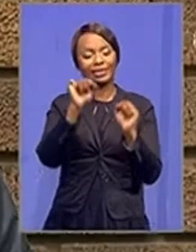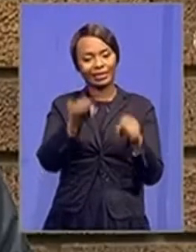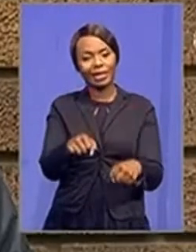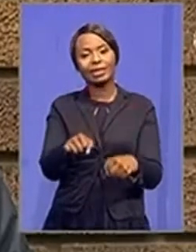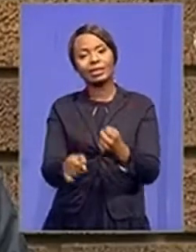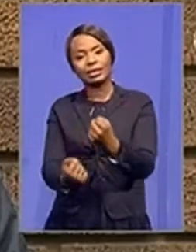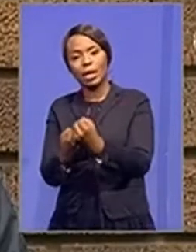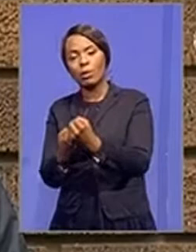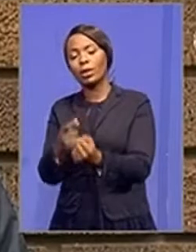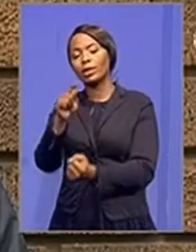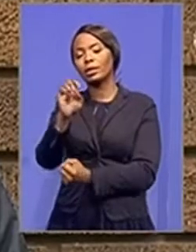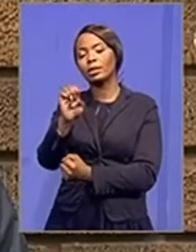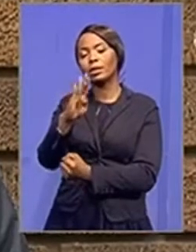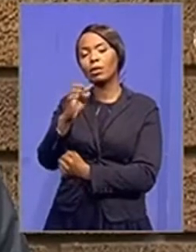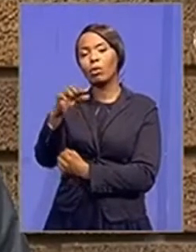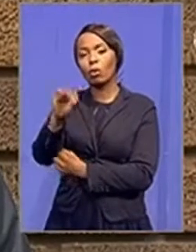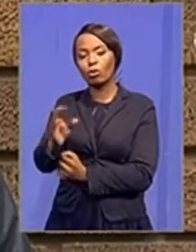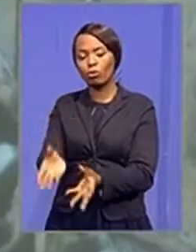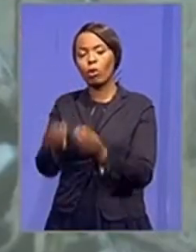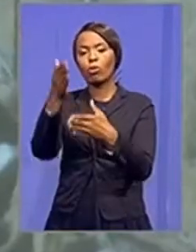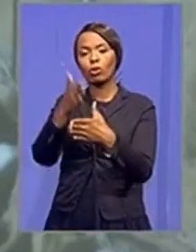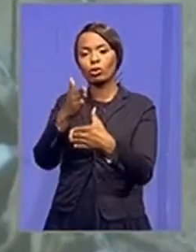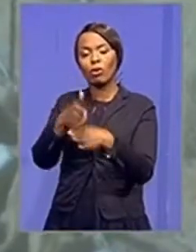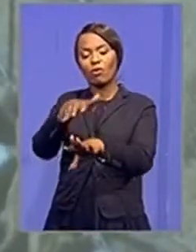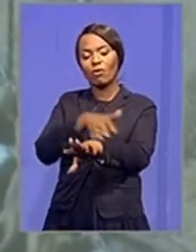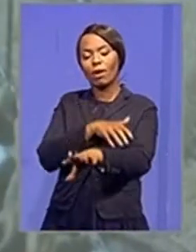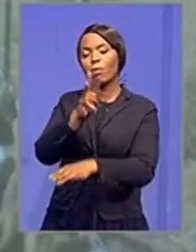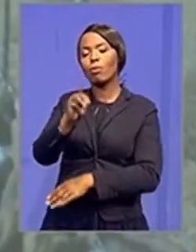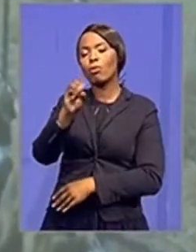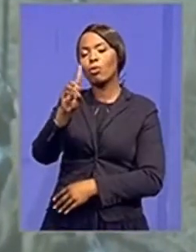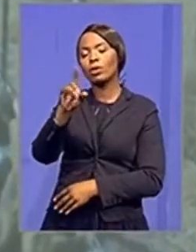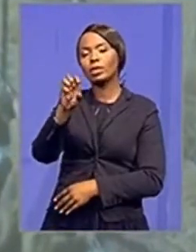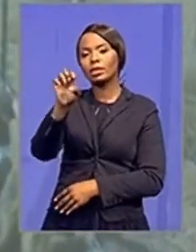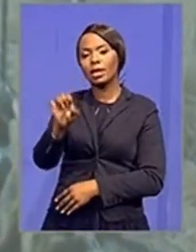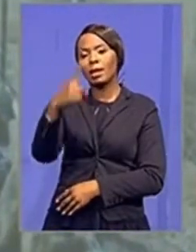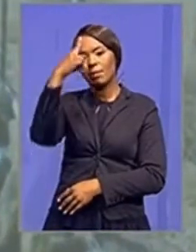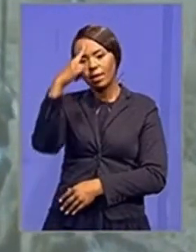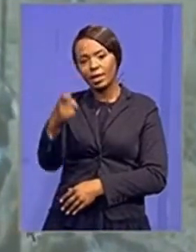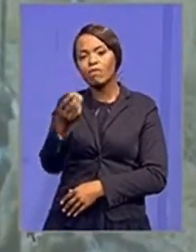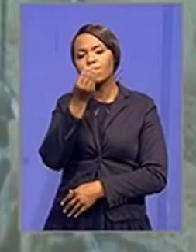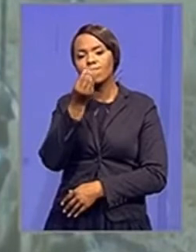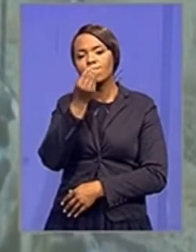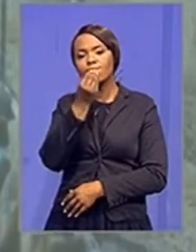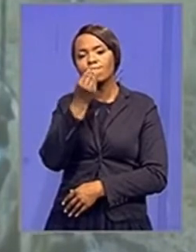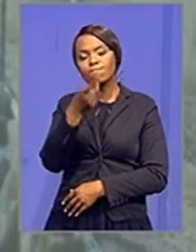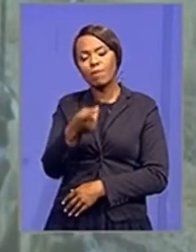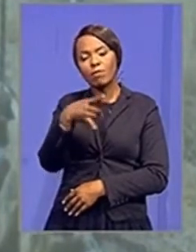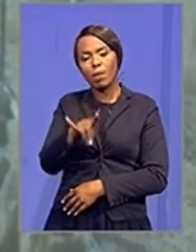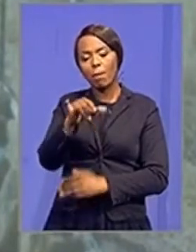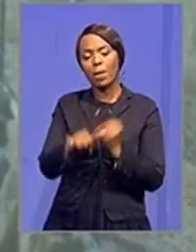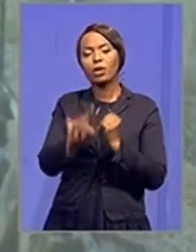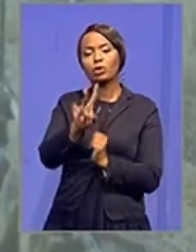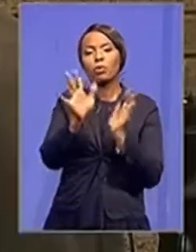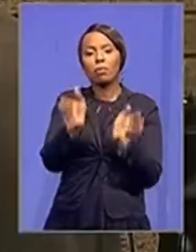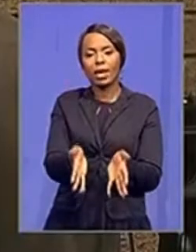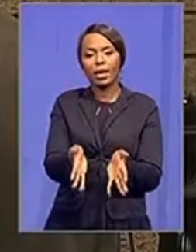ga Modise e dumela fa go ne go na le dijo tsa leruo tse di lekaneng dikgwedi di le 2. Ka mo kgone nna le di bone di le